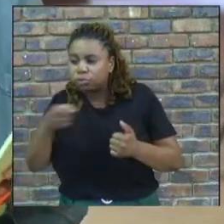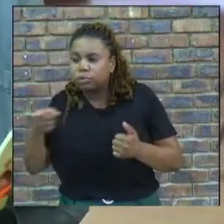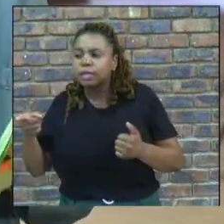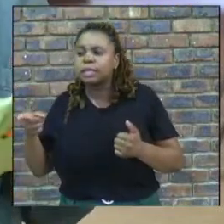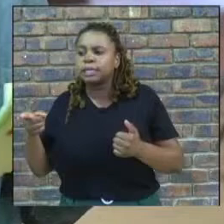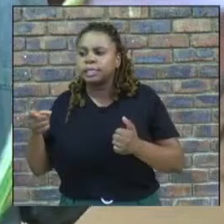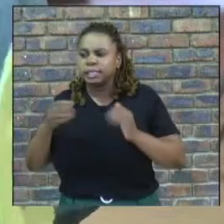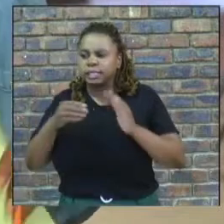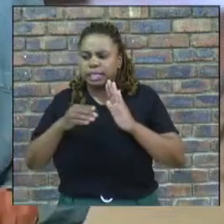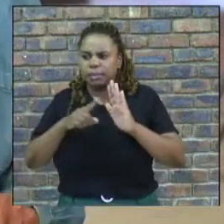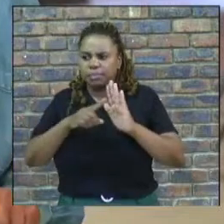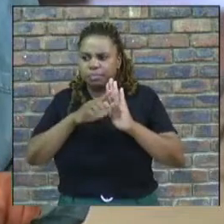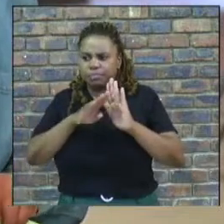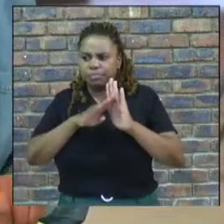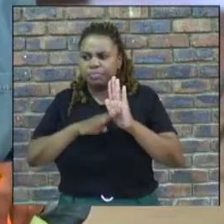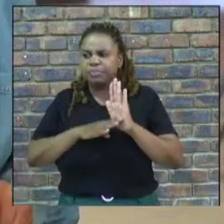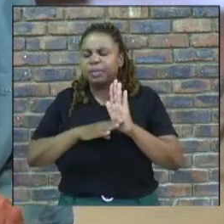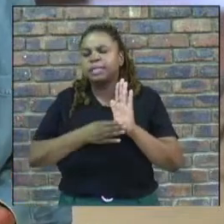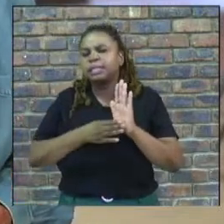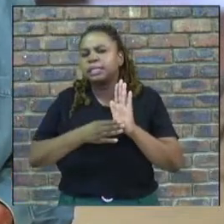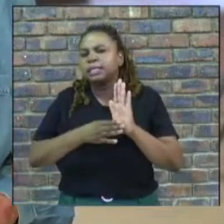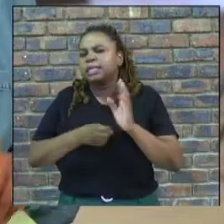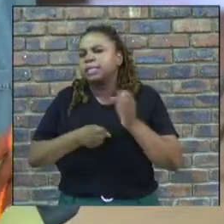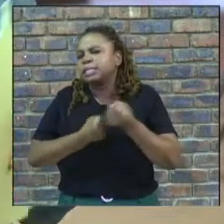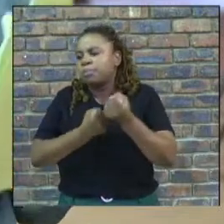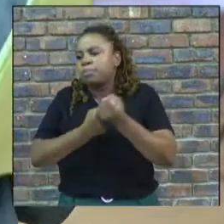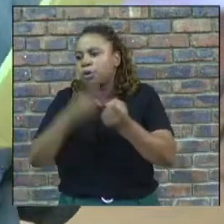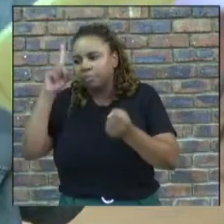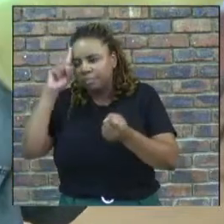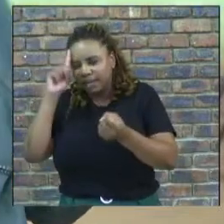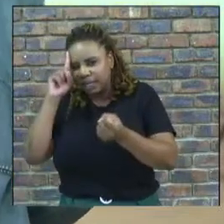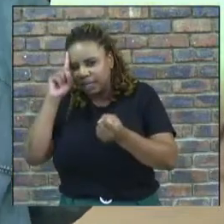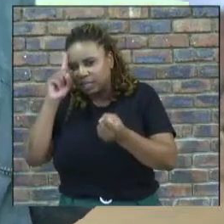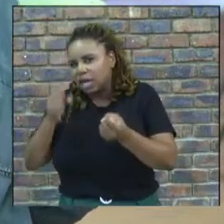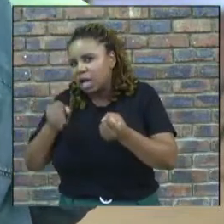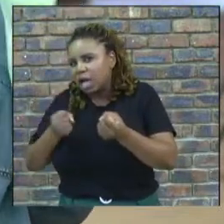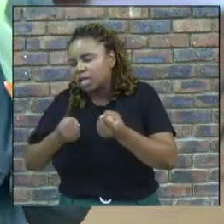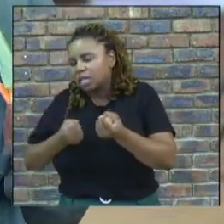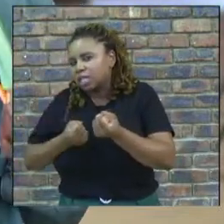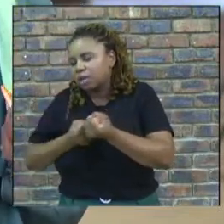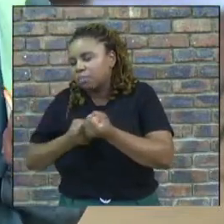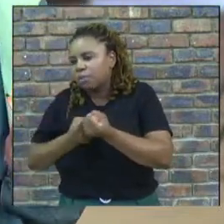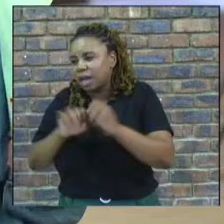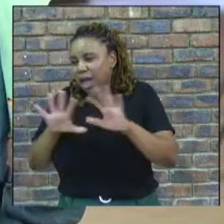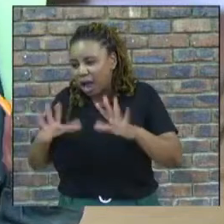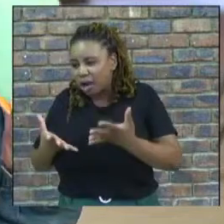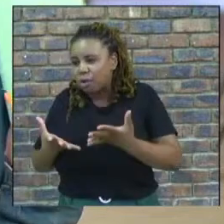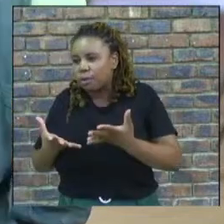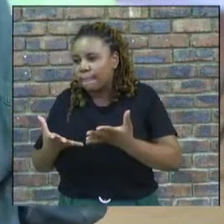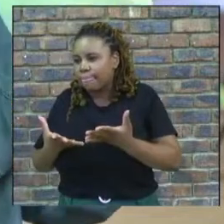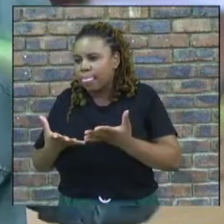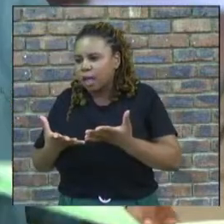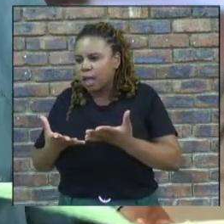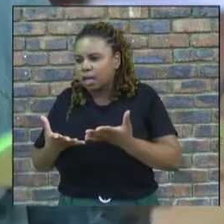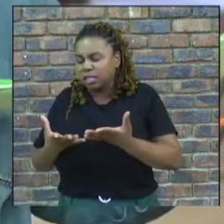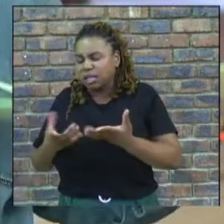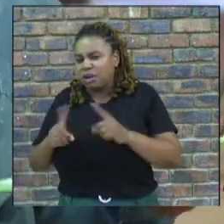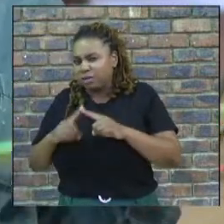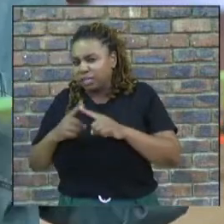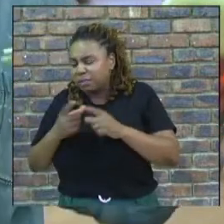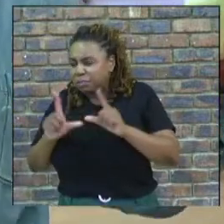ngiyabuka ama license adurile. Ukuya bathi uyahamba uyofuna indawo la uthi